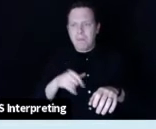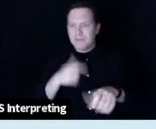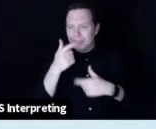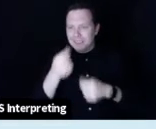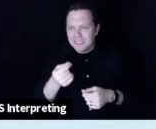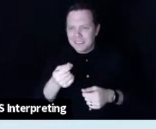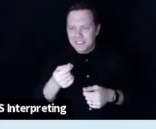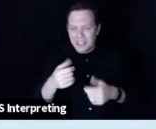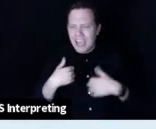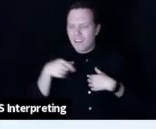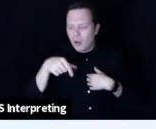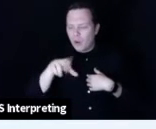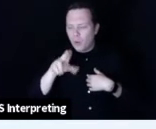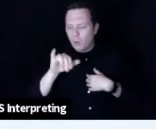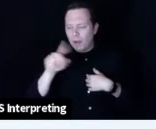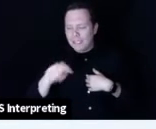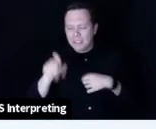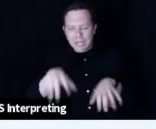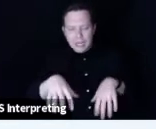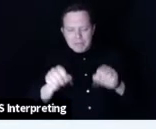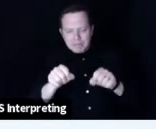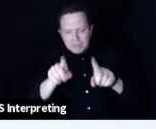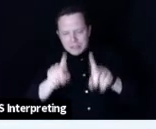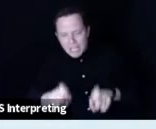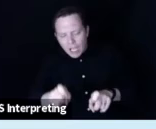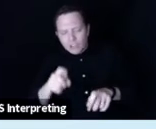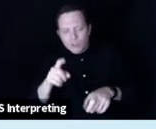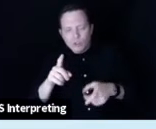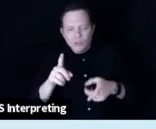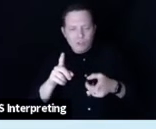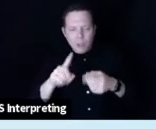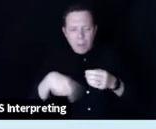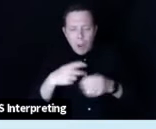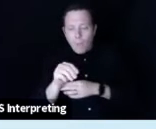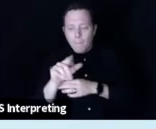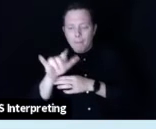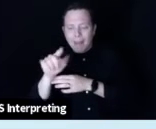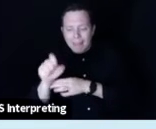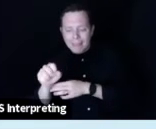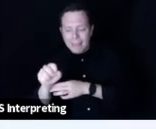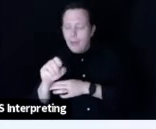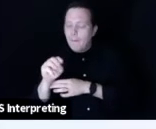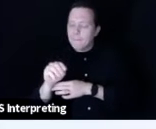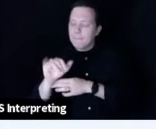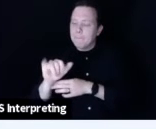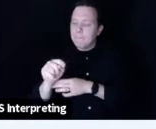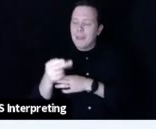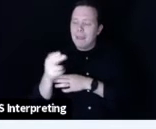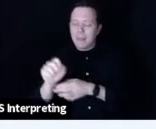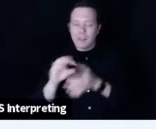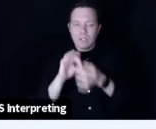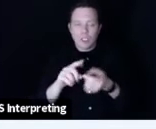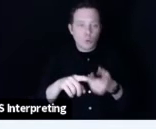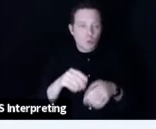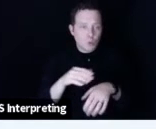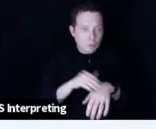pet allergies. You know, if something comes up, I'm going to pause this.